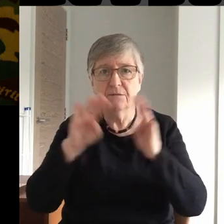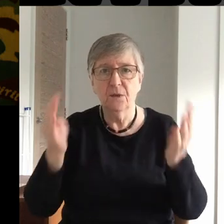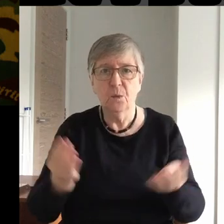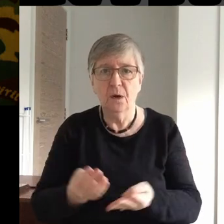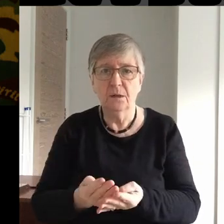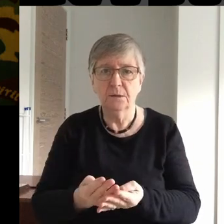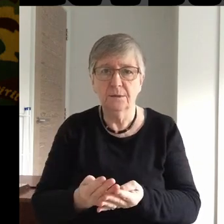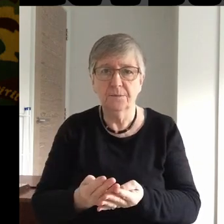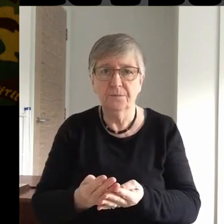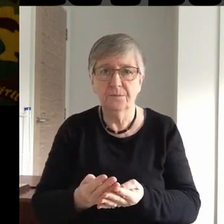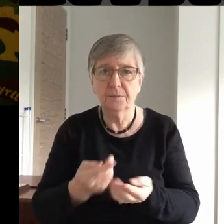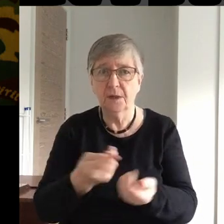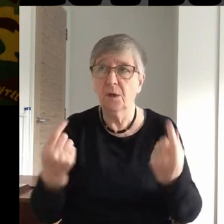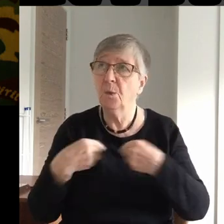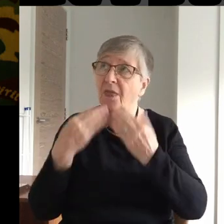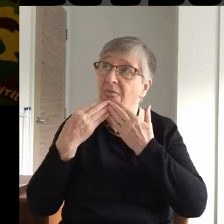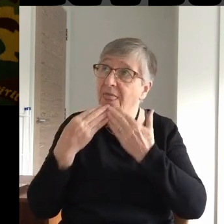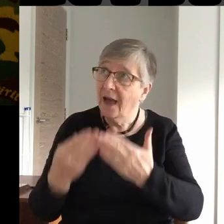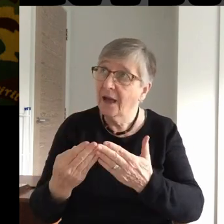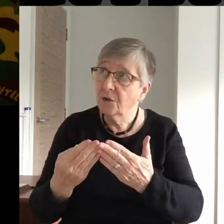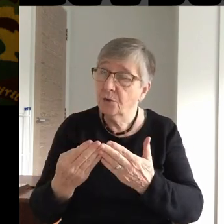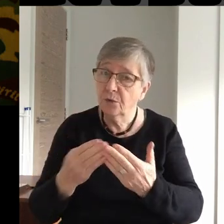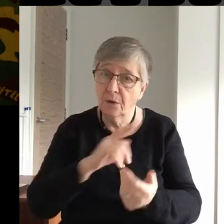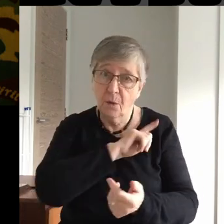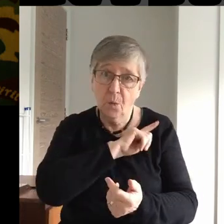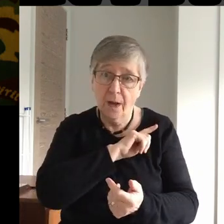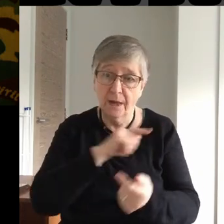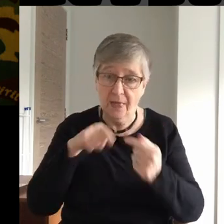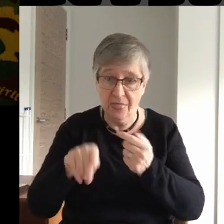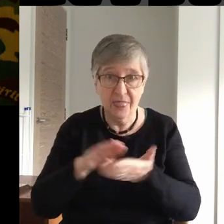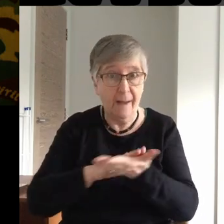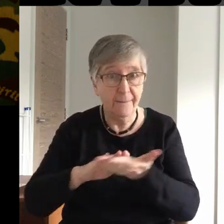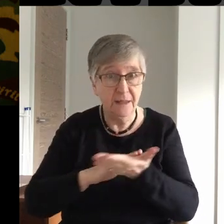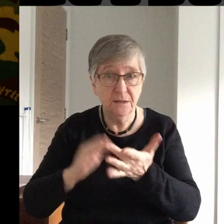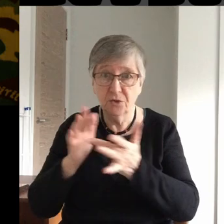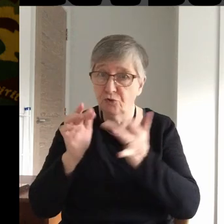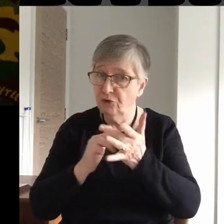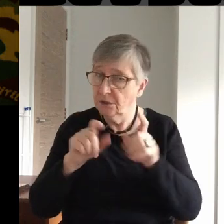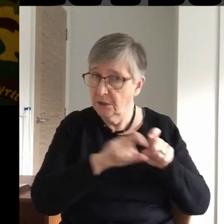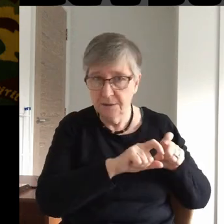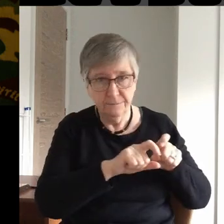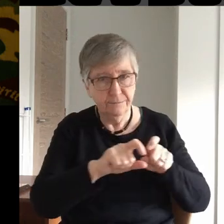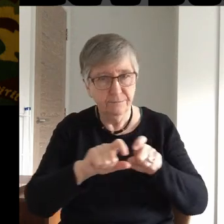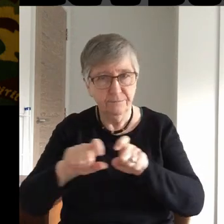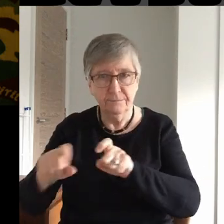And we thank you because that means that indeed he does continue to reign.